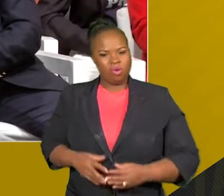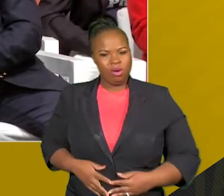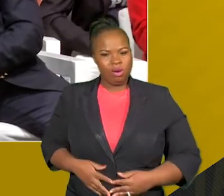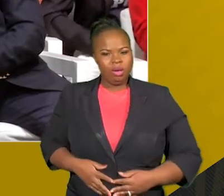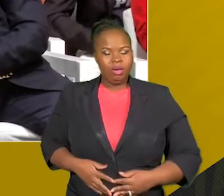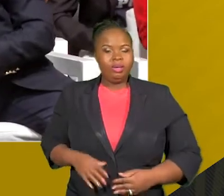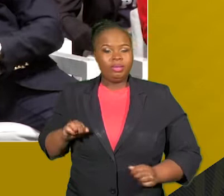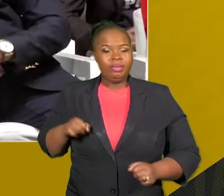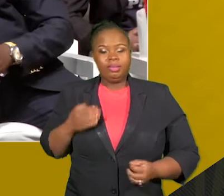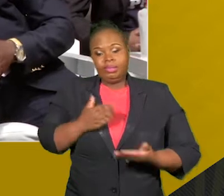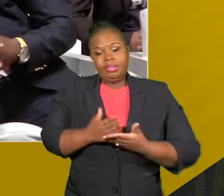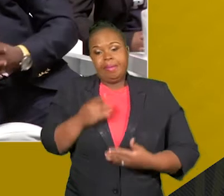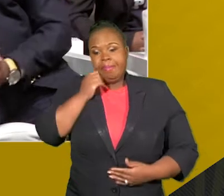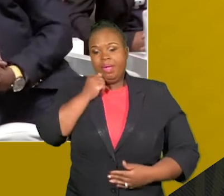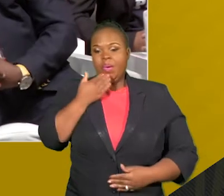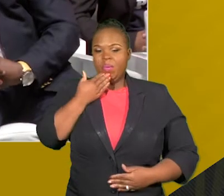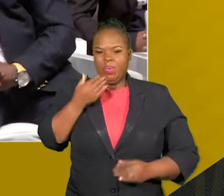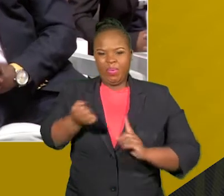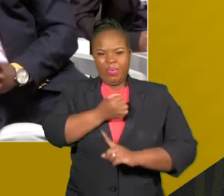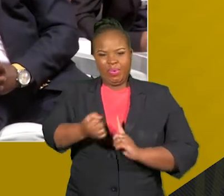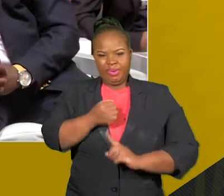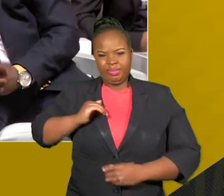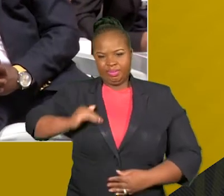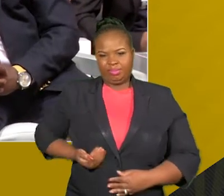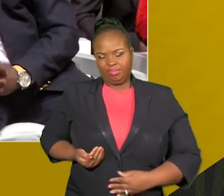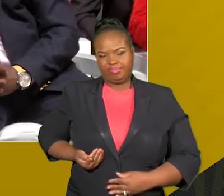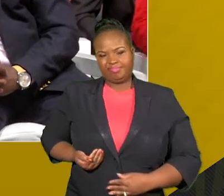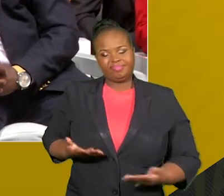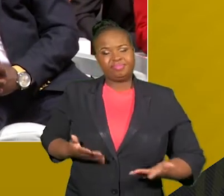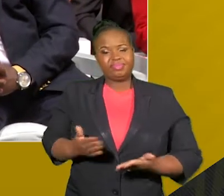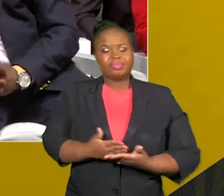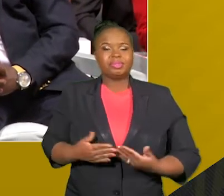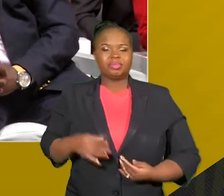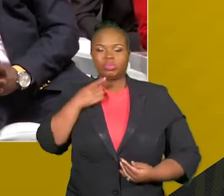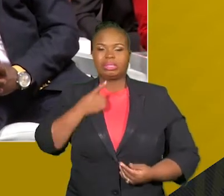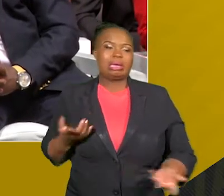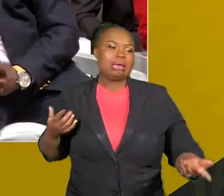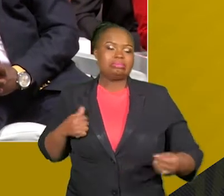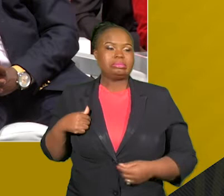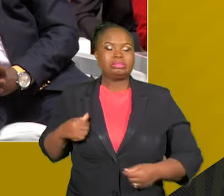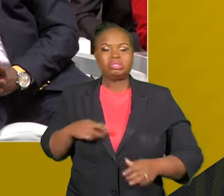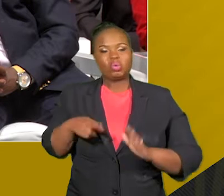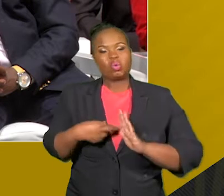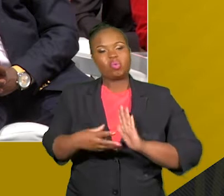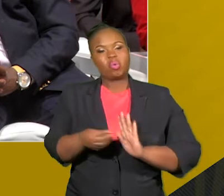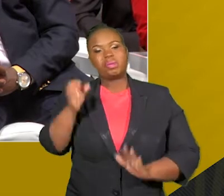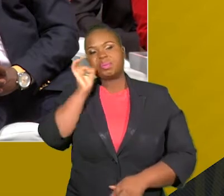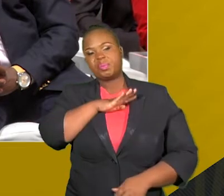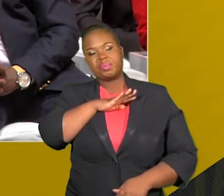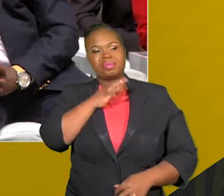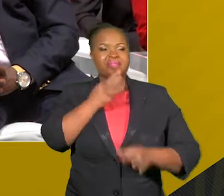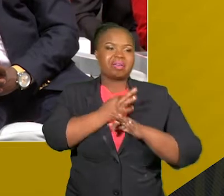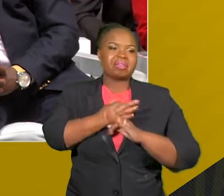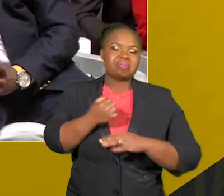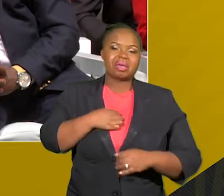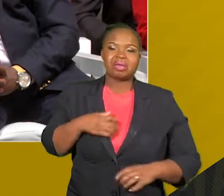Uguti. Sometimes our best Lisa, they're abusing abantu besifazane. It's by no pika, Uguti, no, I didn't have a role model, I didn't have ubaba